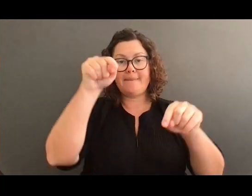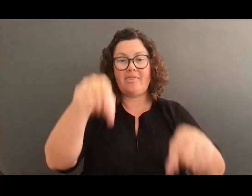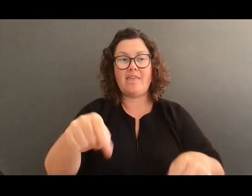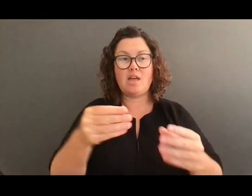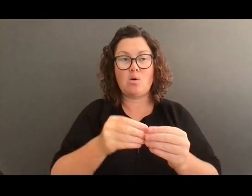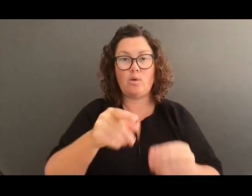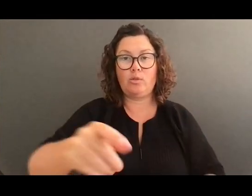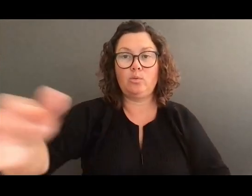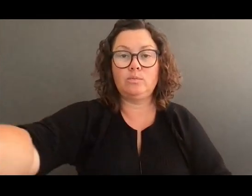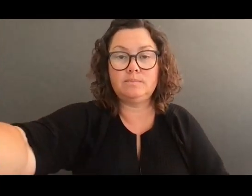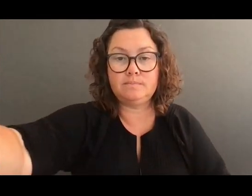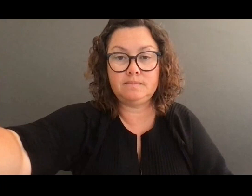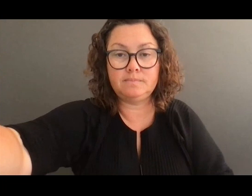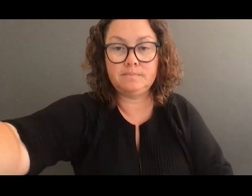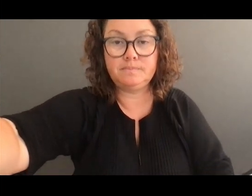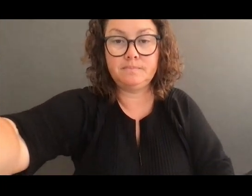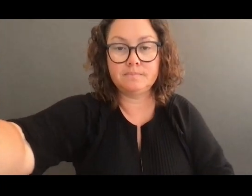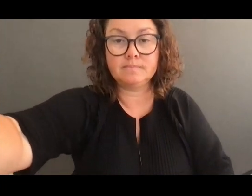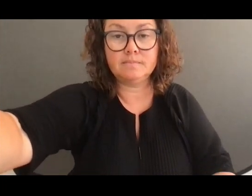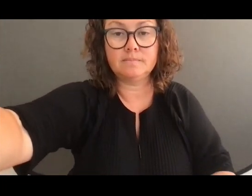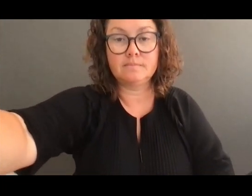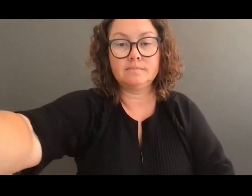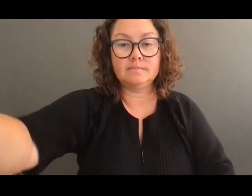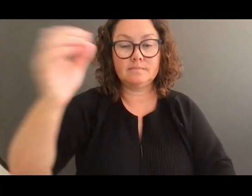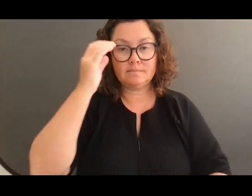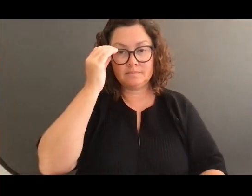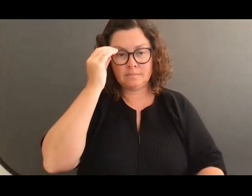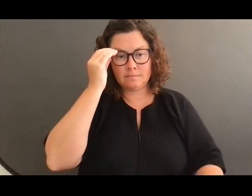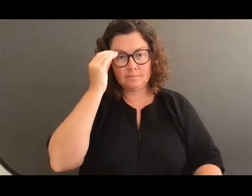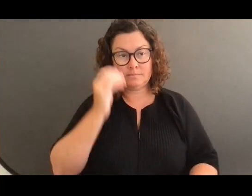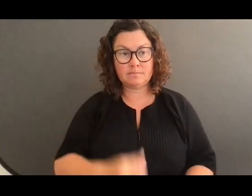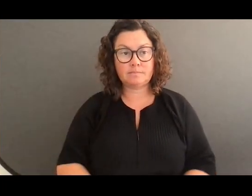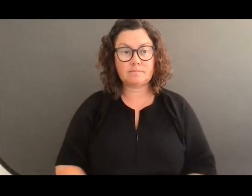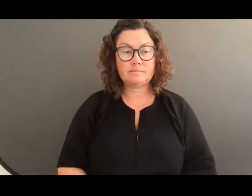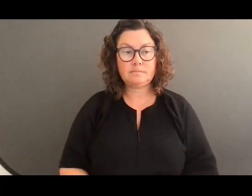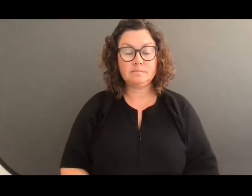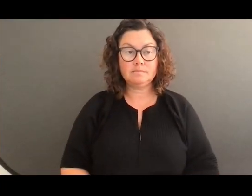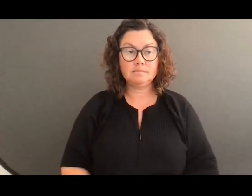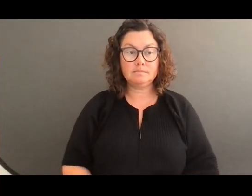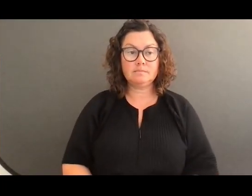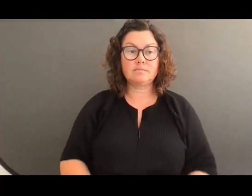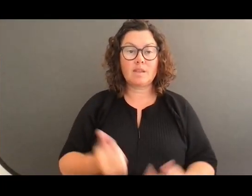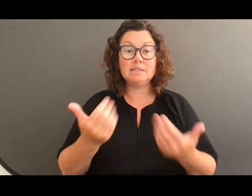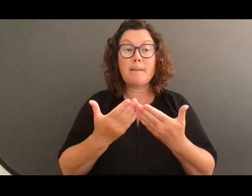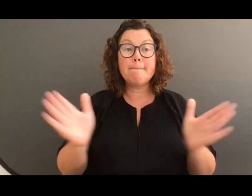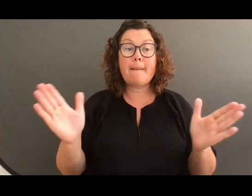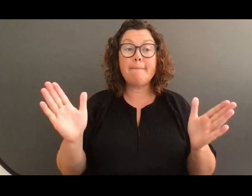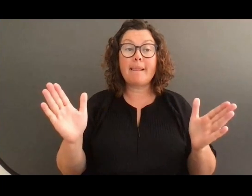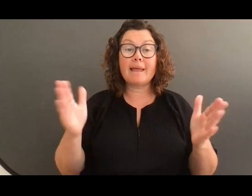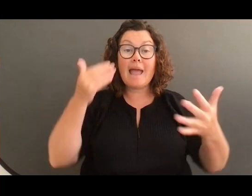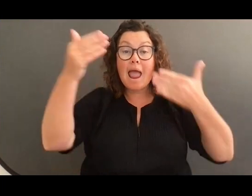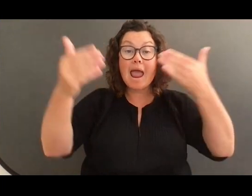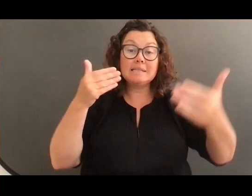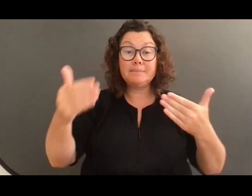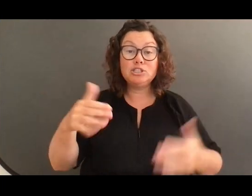see. As a public exhibition space in Kirikiriroa, Hamilton, the main issues at stake